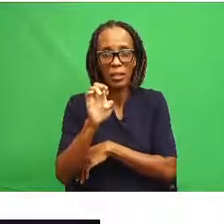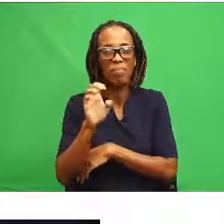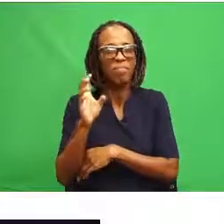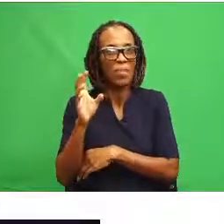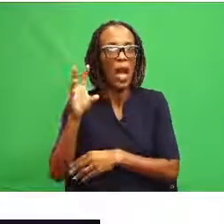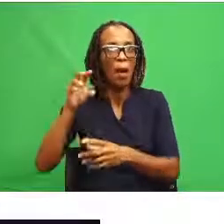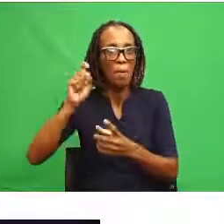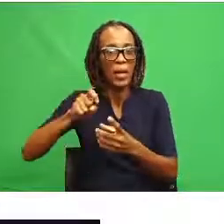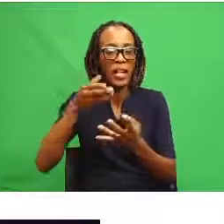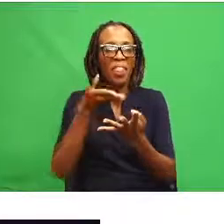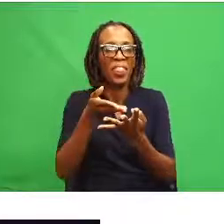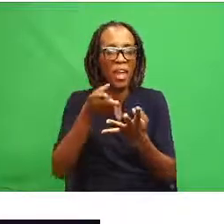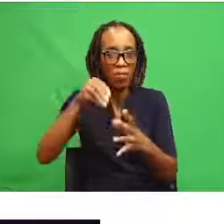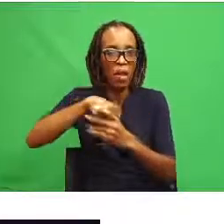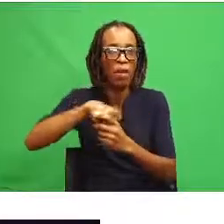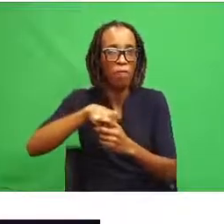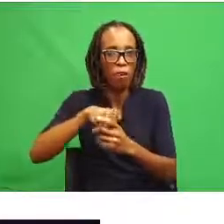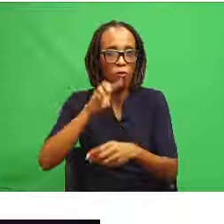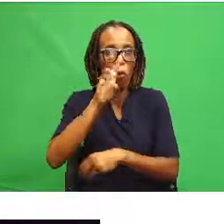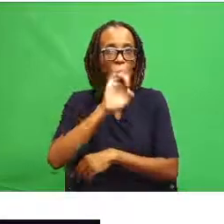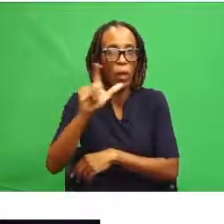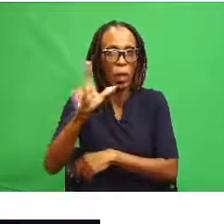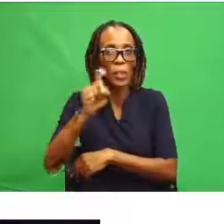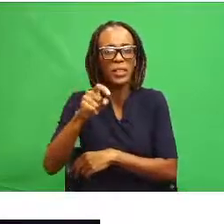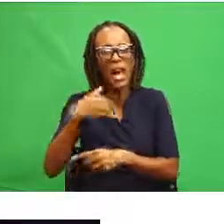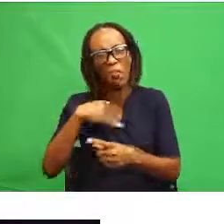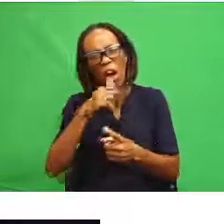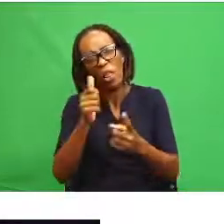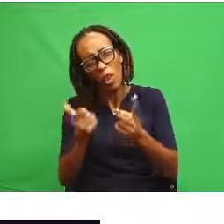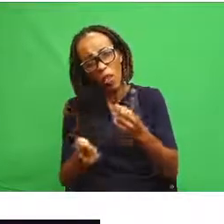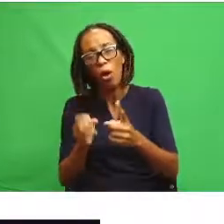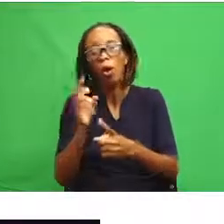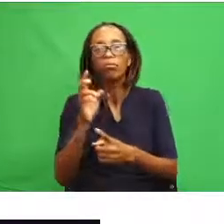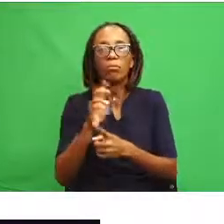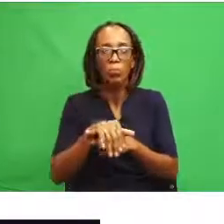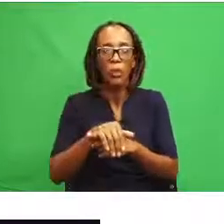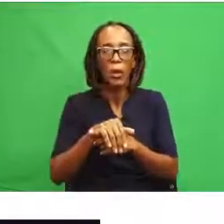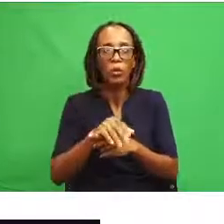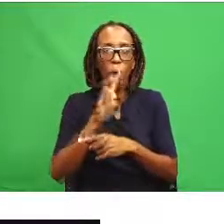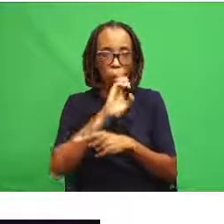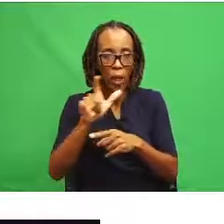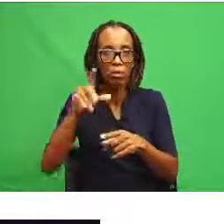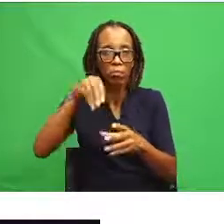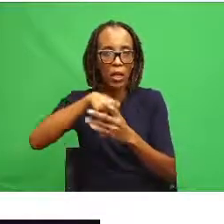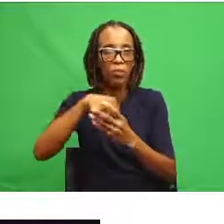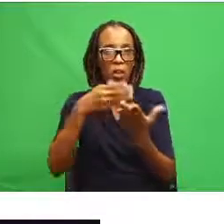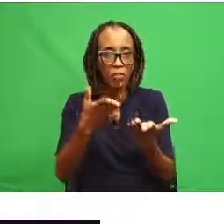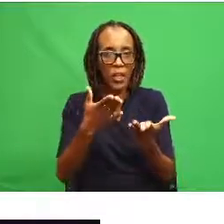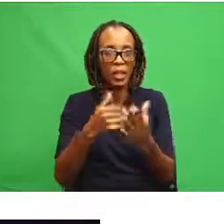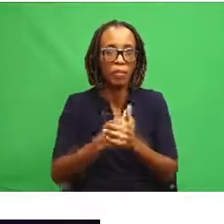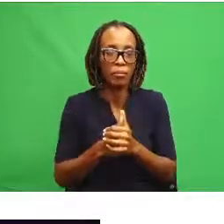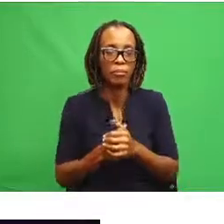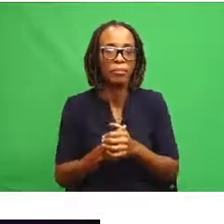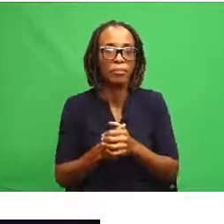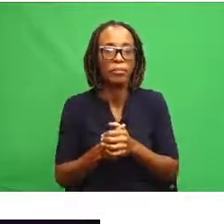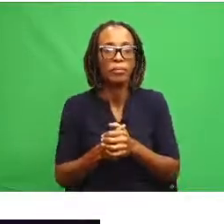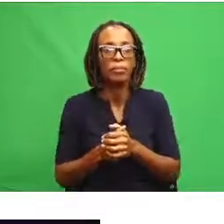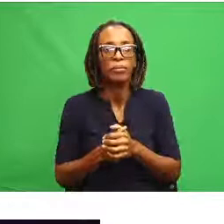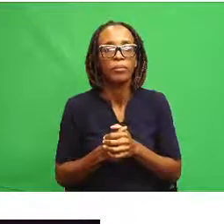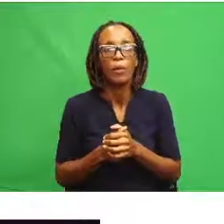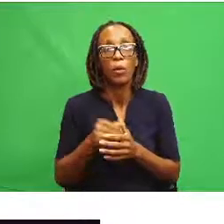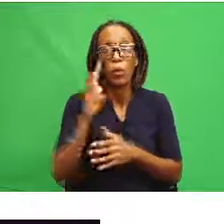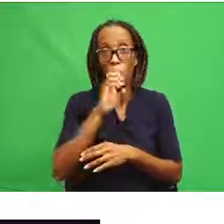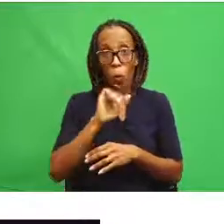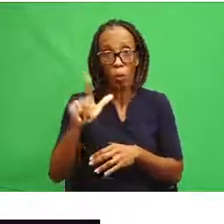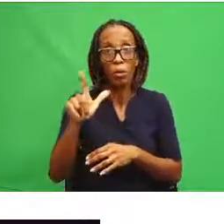is a subsection of the estate plan. The estate plan is the big thing that is treating with all of your assets. And the